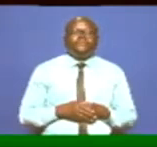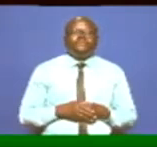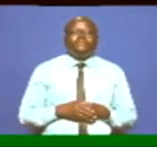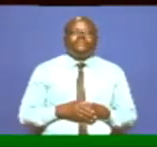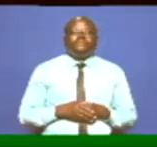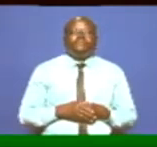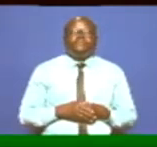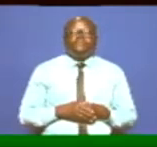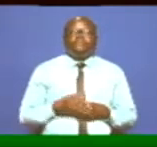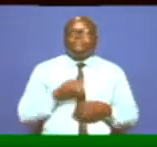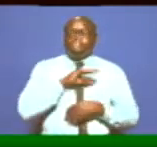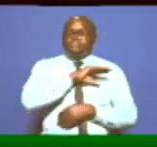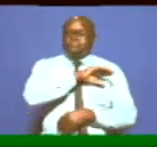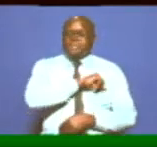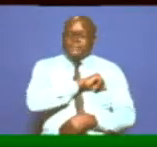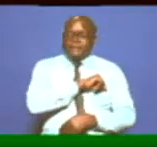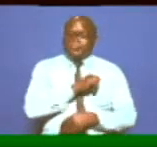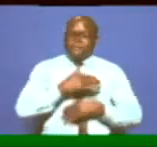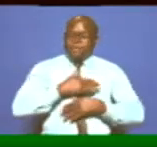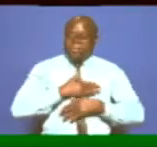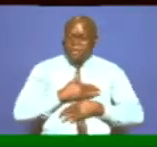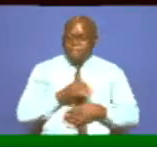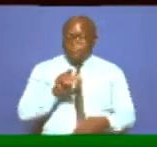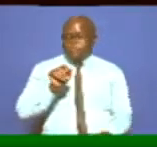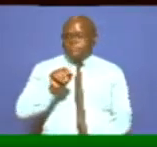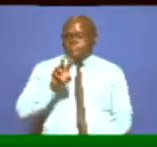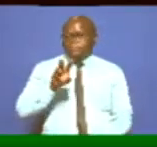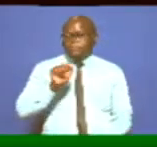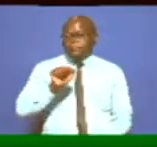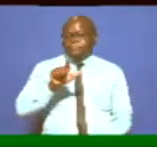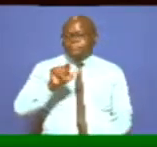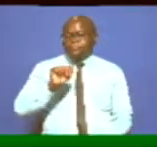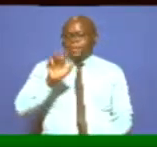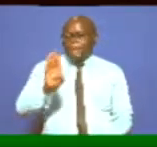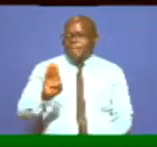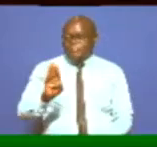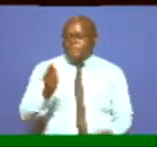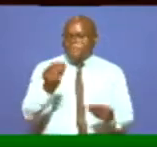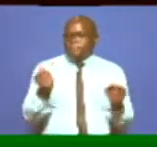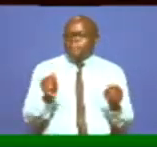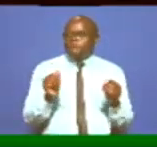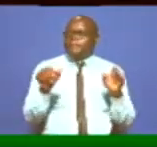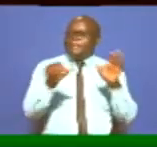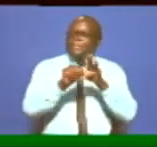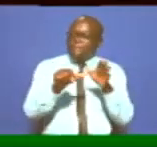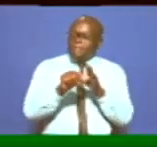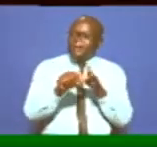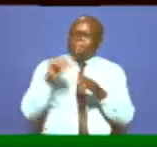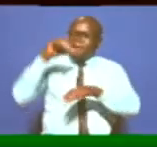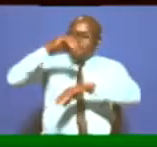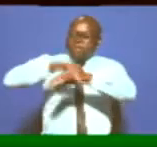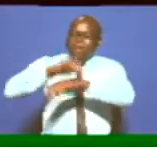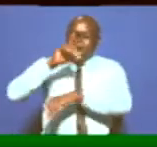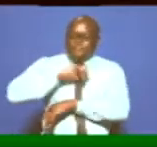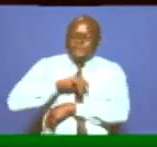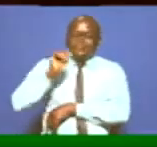Just be patient, Honorable Twalib. You are being, your mic issue is being sorted. Yeah, you have it now next to you.